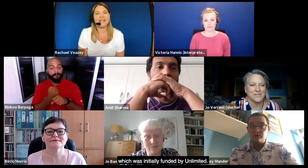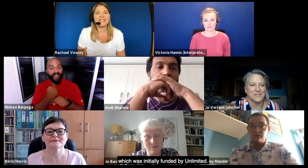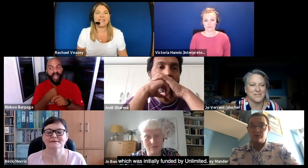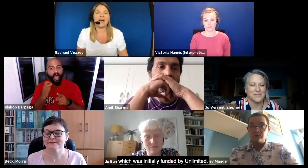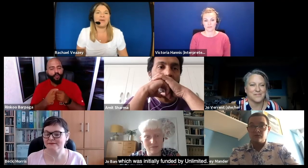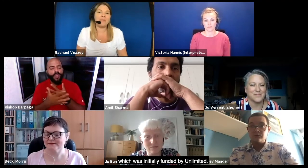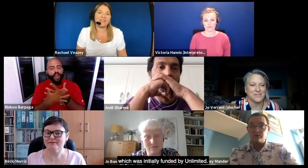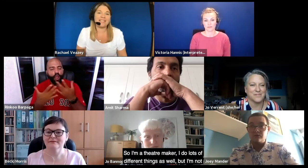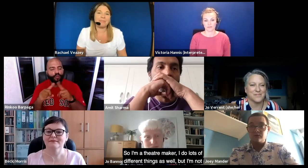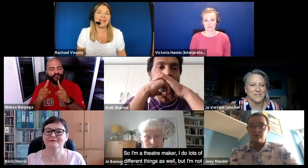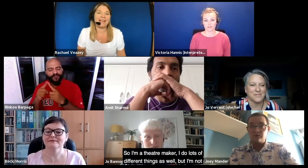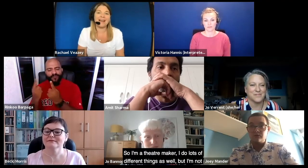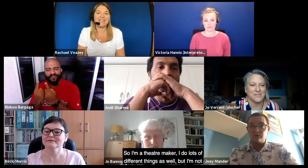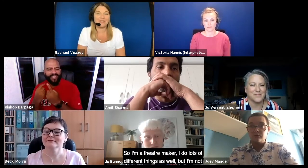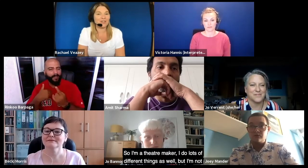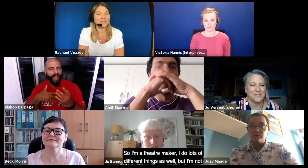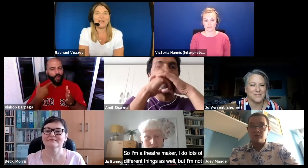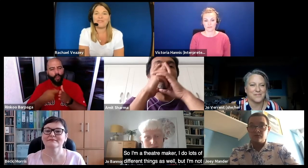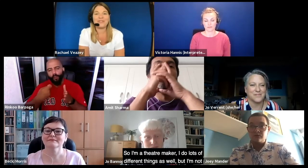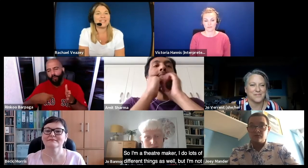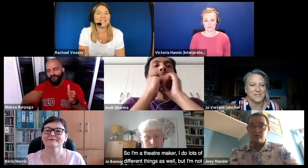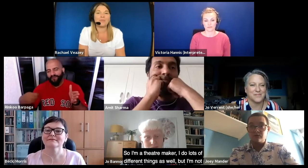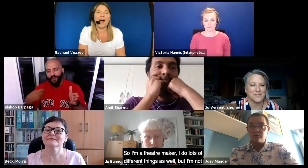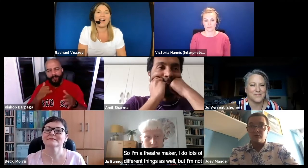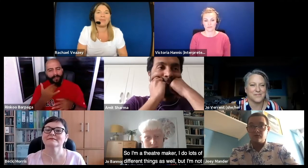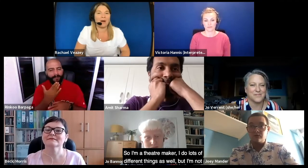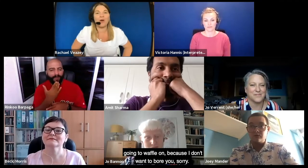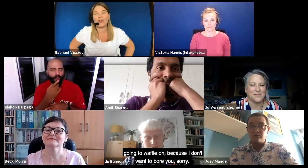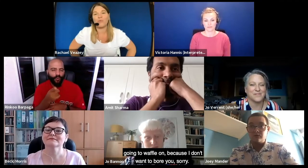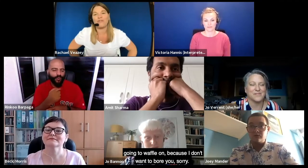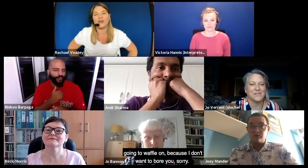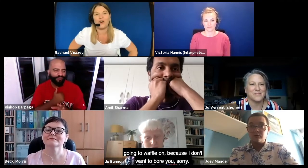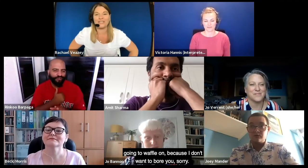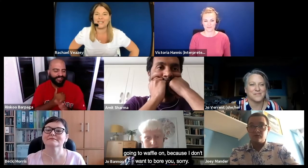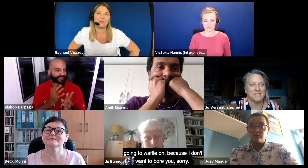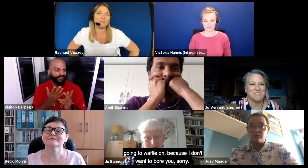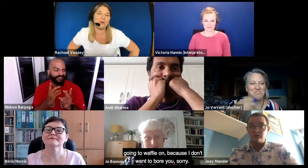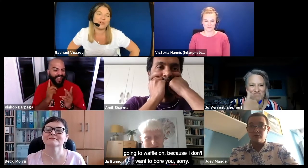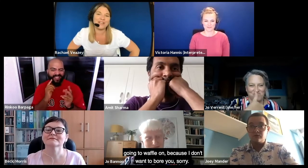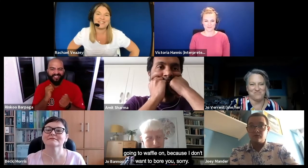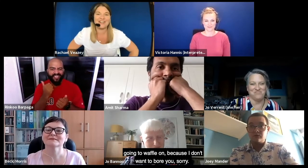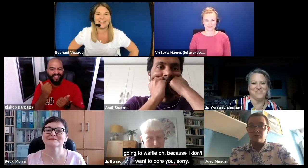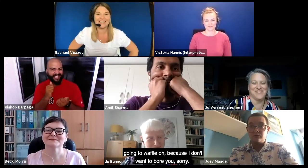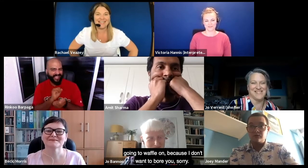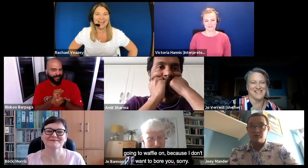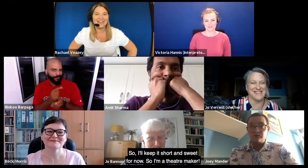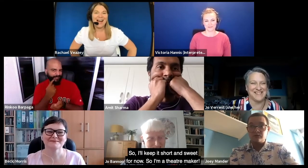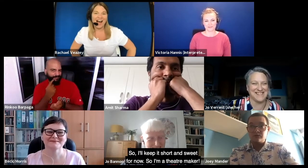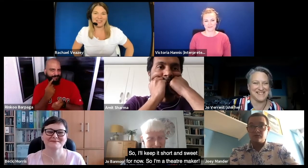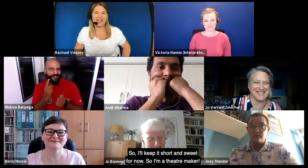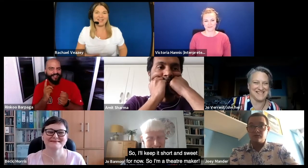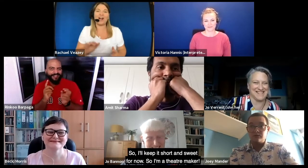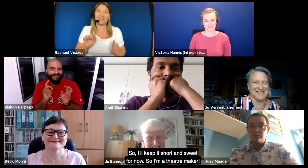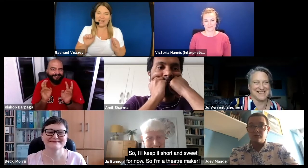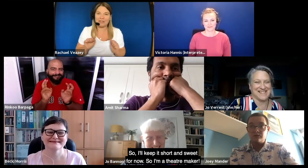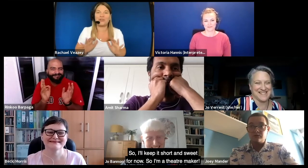Unlimited. So I'm a theatre maker, do lots of different things as well, but I'm not going to waffle on because I don't want to bore you, sorry. So I